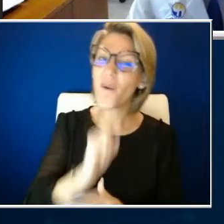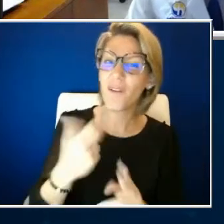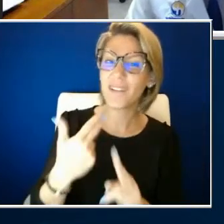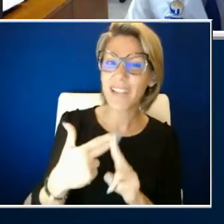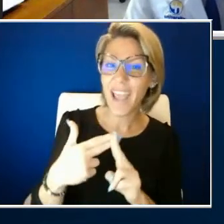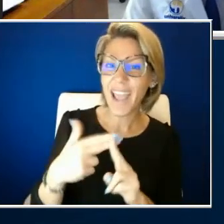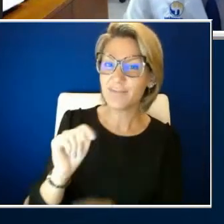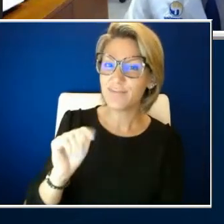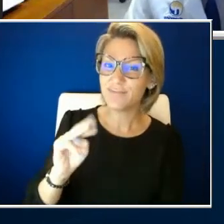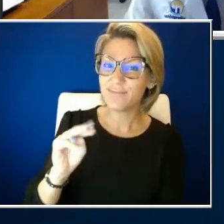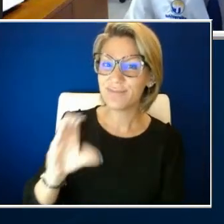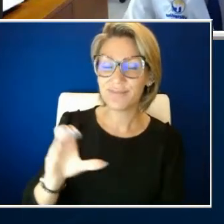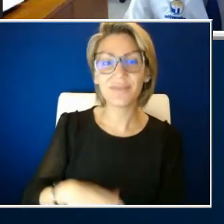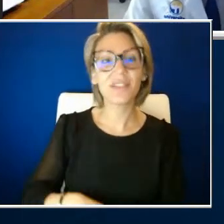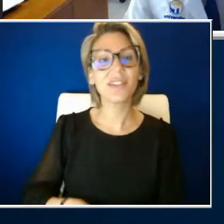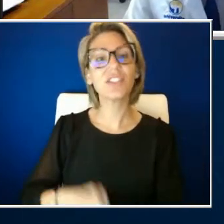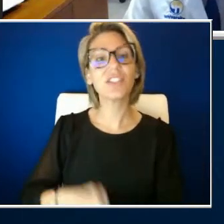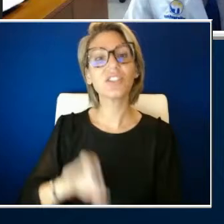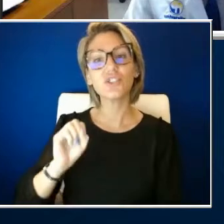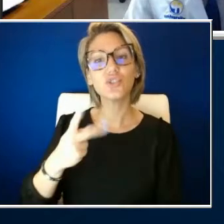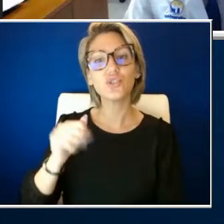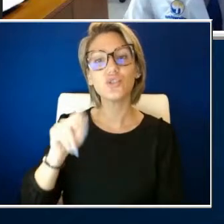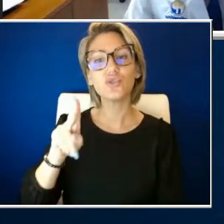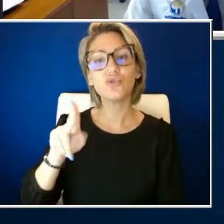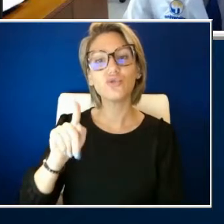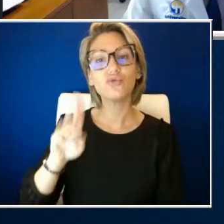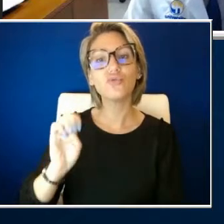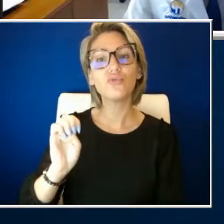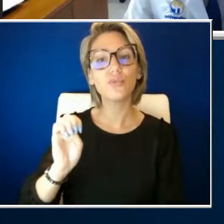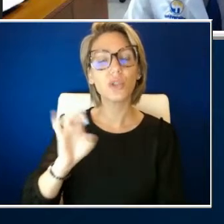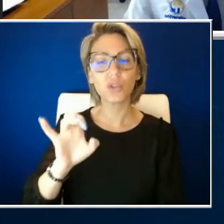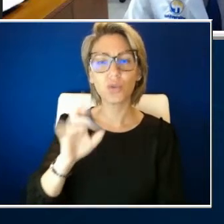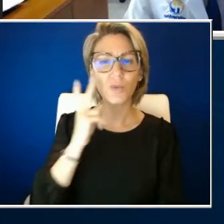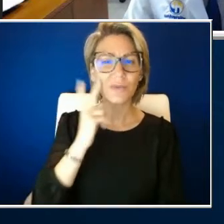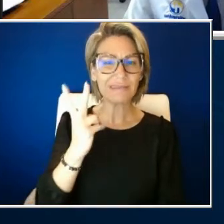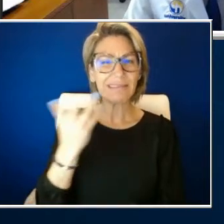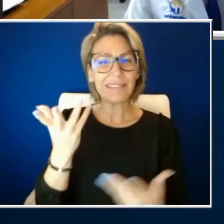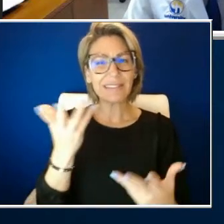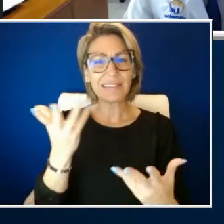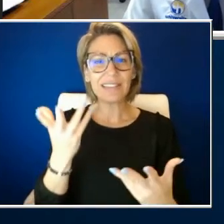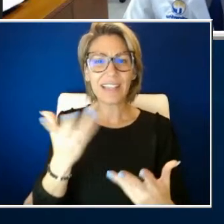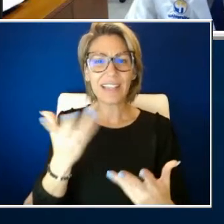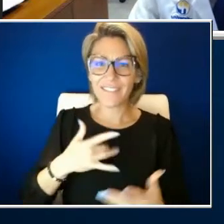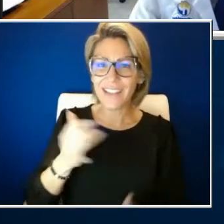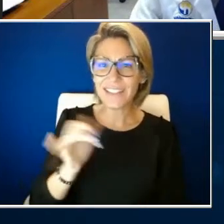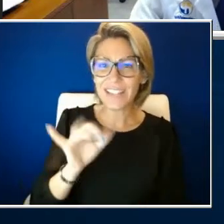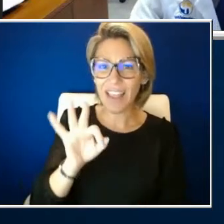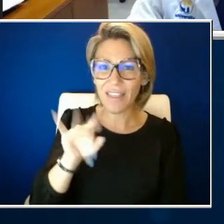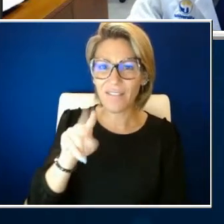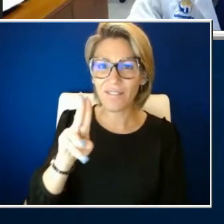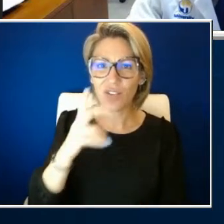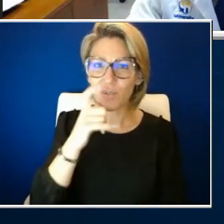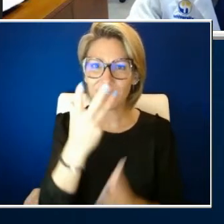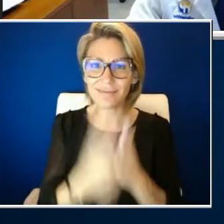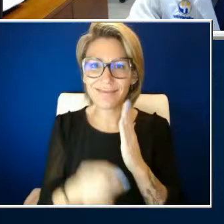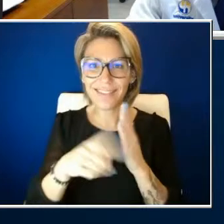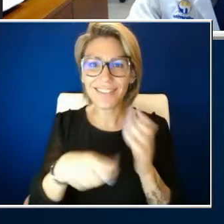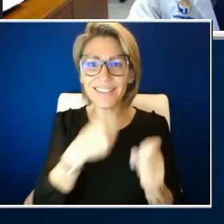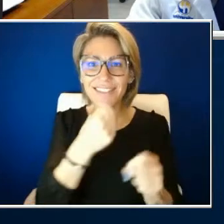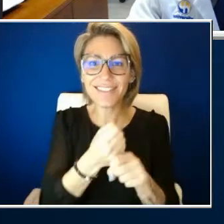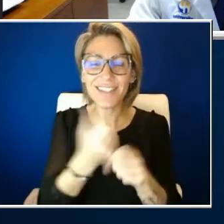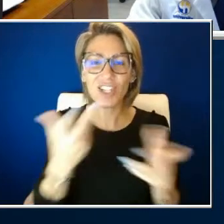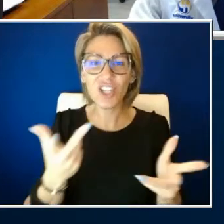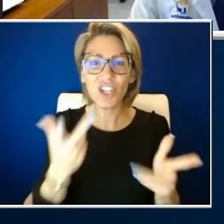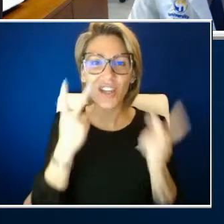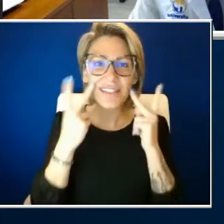Chuck Hsu, as you look at this story out there, it feels like influenza didn't go away this year. I mean, I'm still seeing positive results